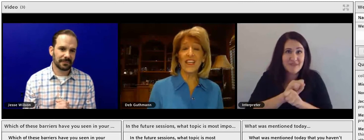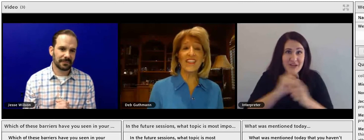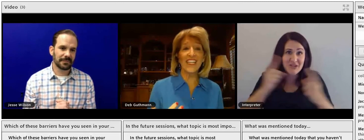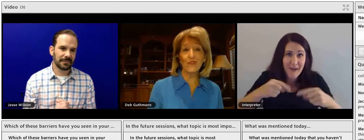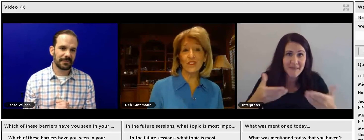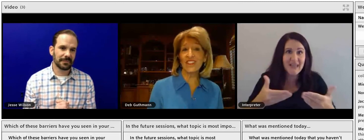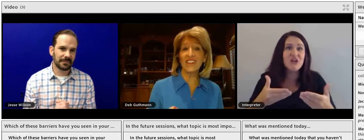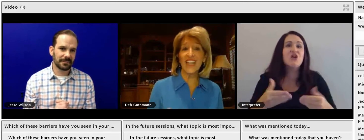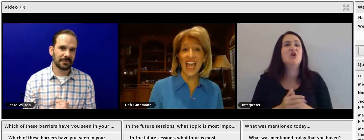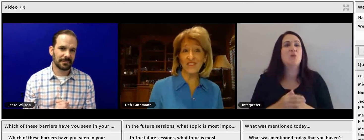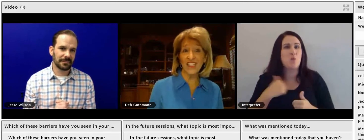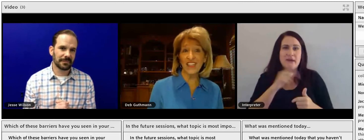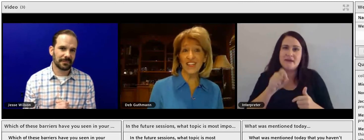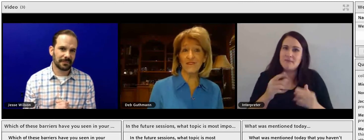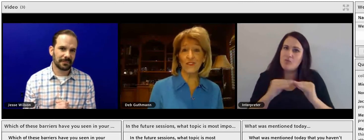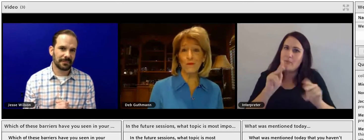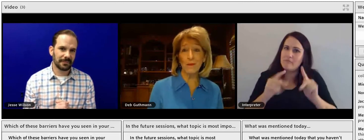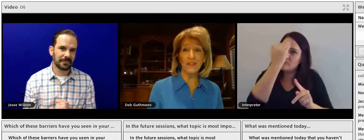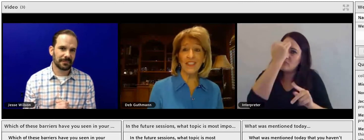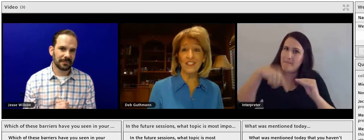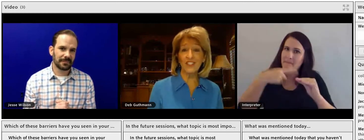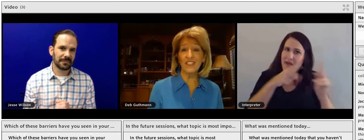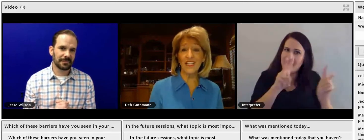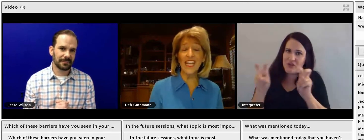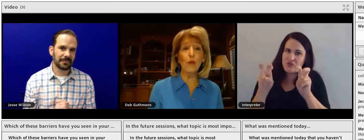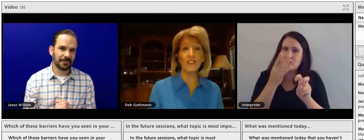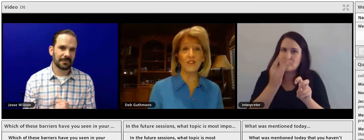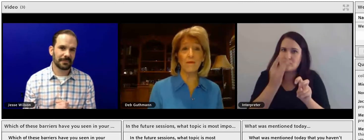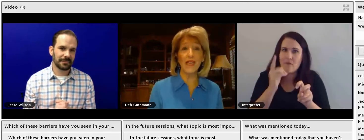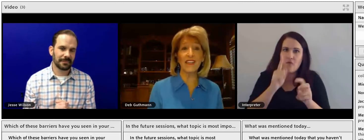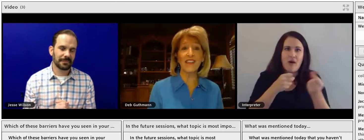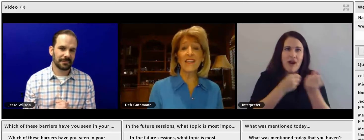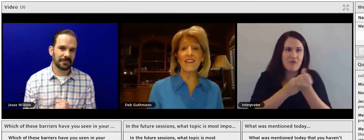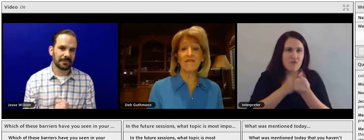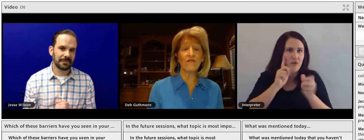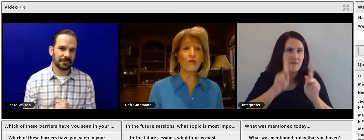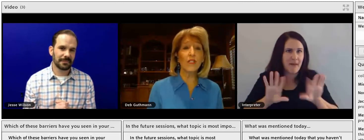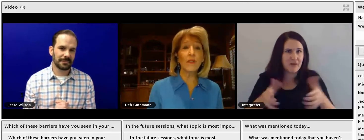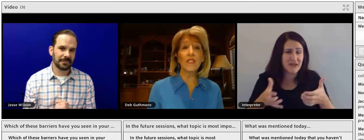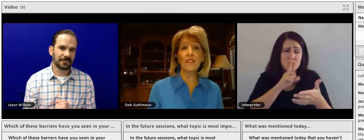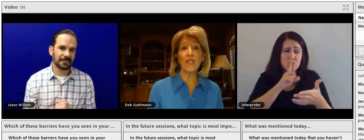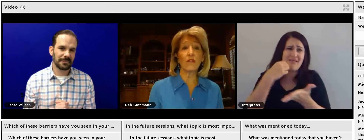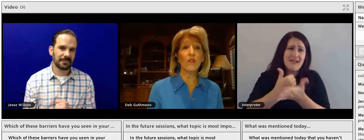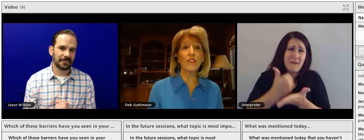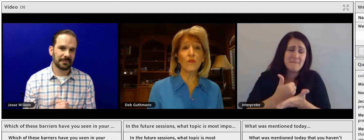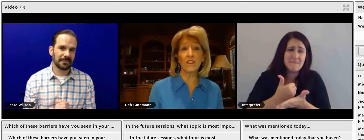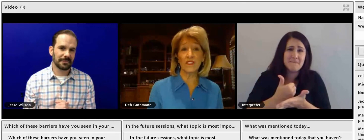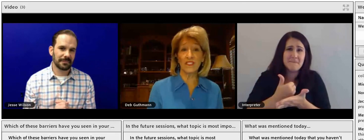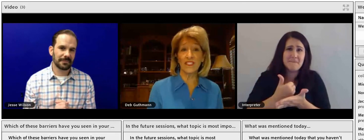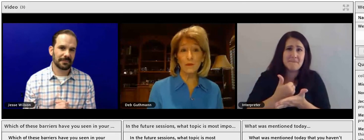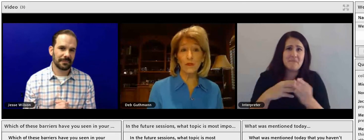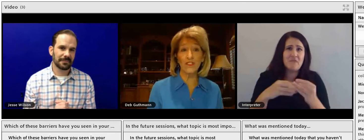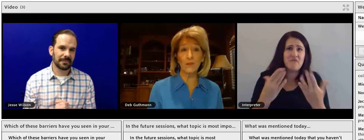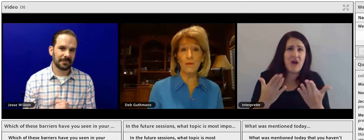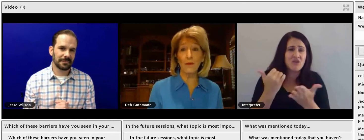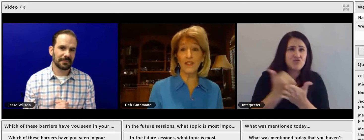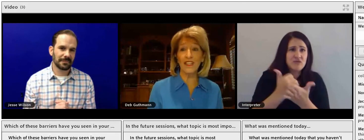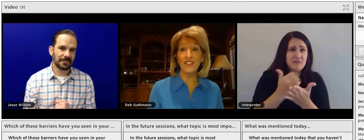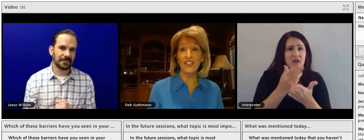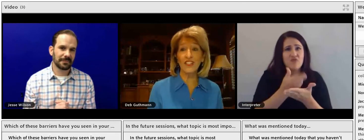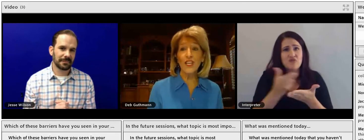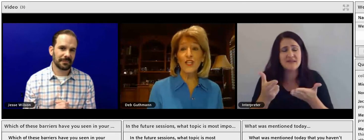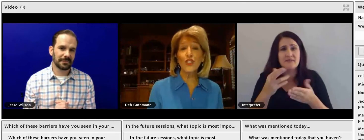of the issues and interested in advocating for the population and helping to make treatment and resources